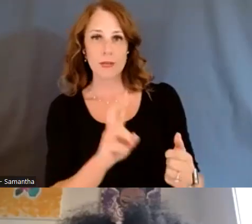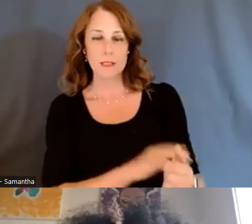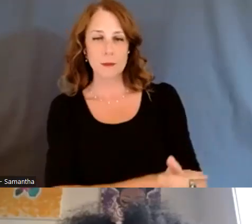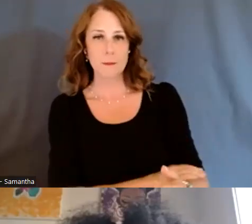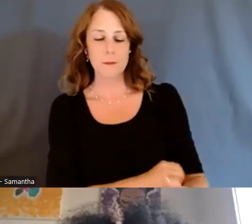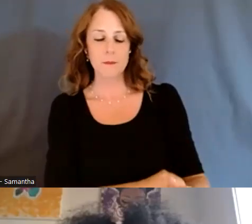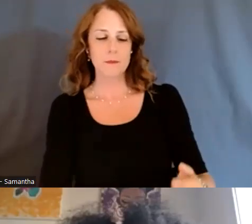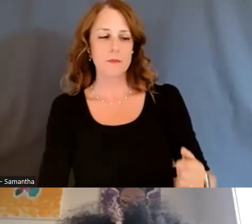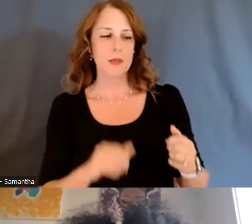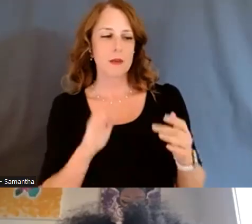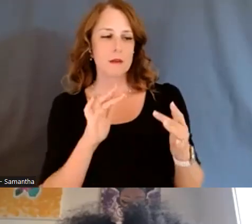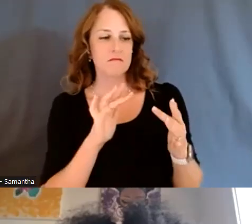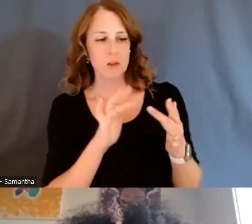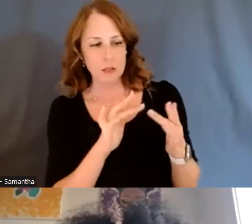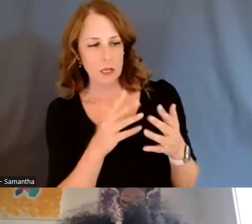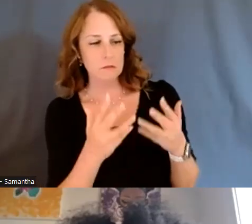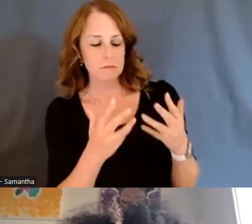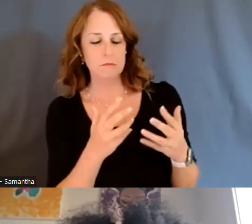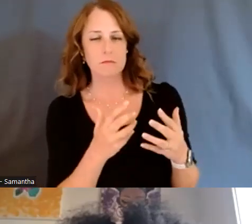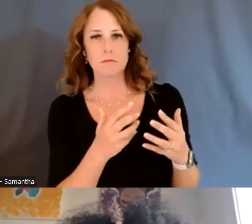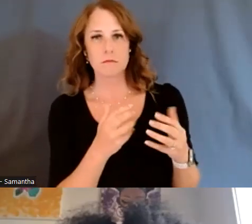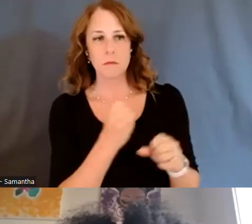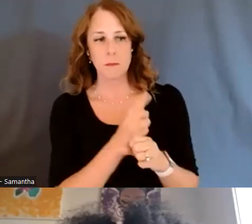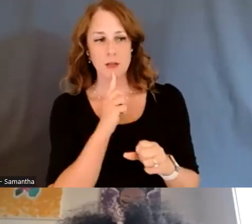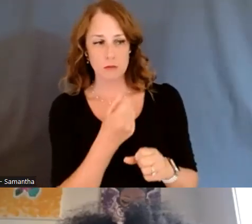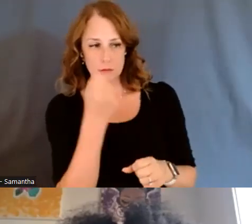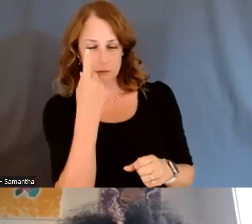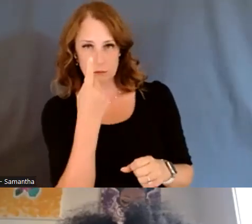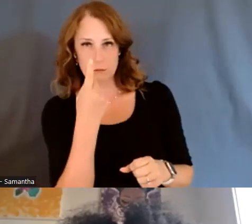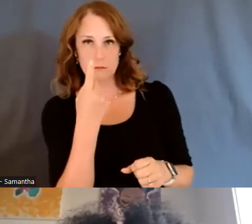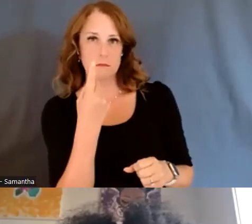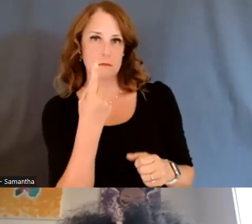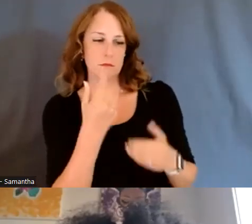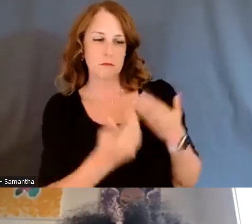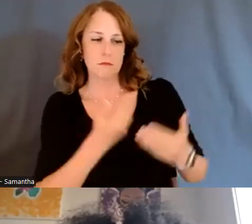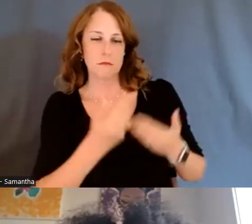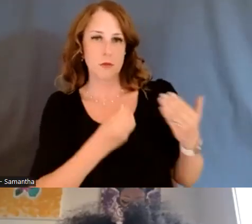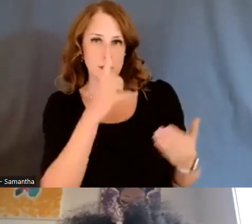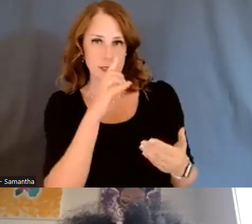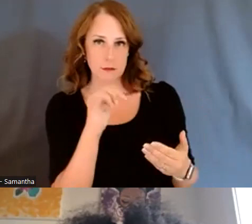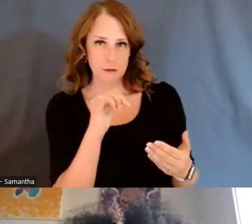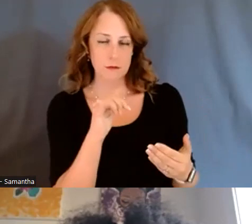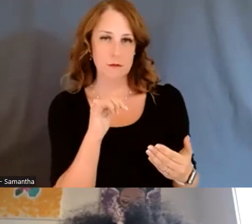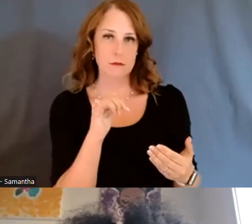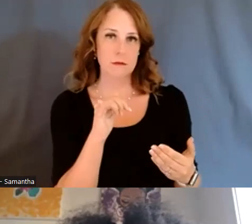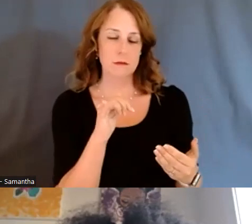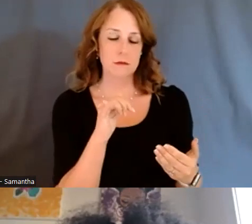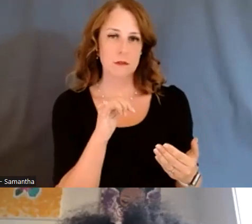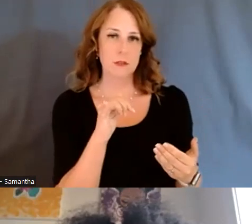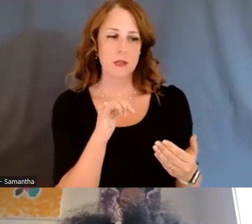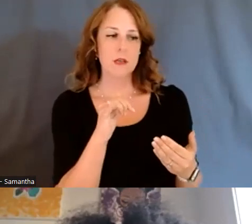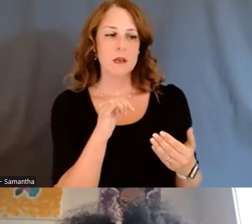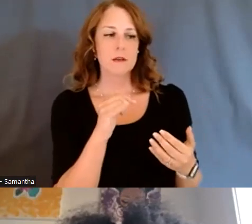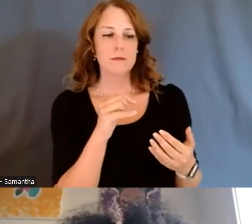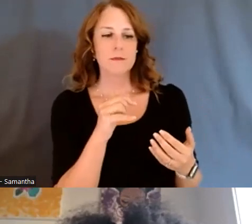that contact, and make sure that they understand what the process is that will go forward